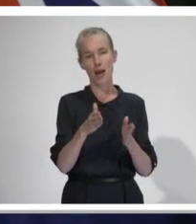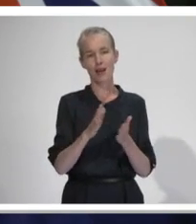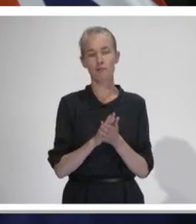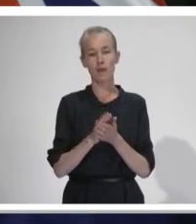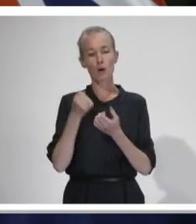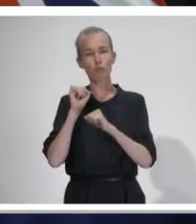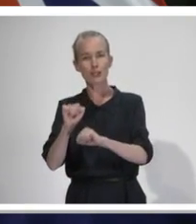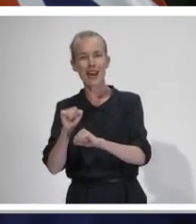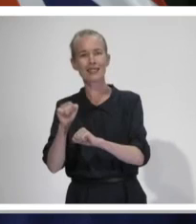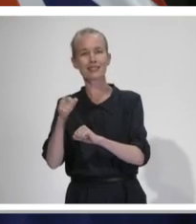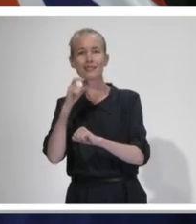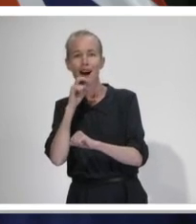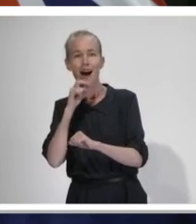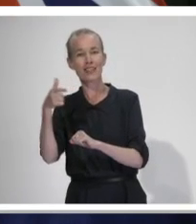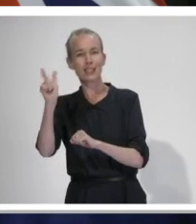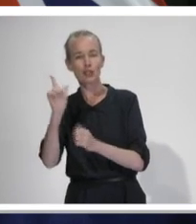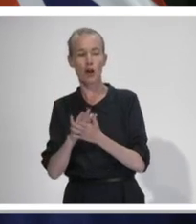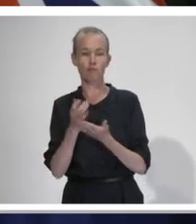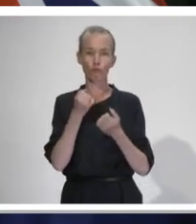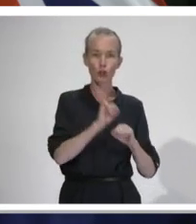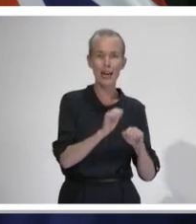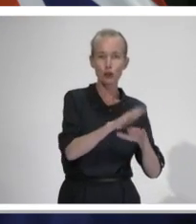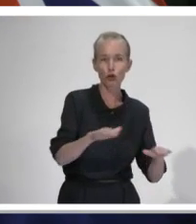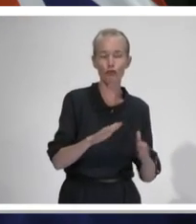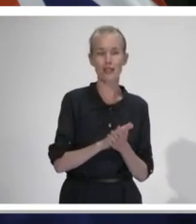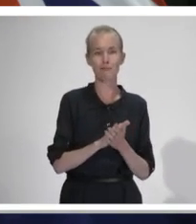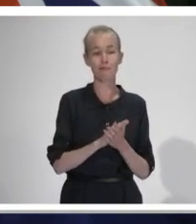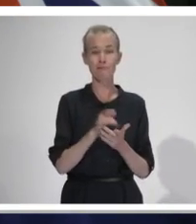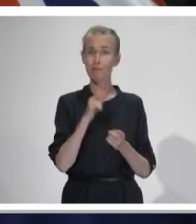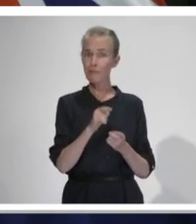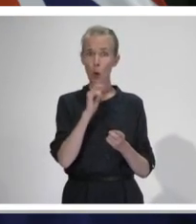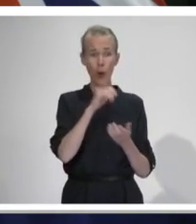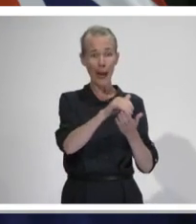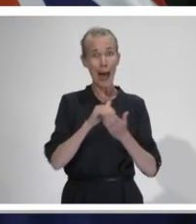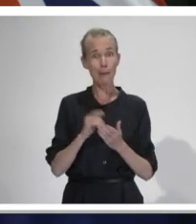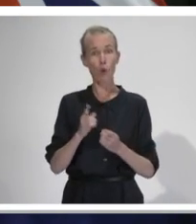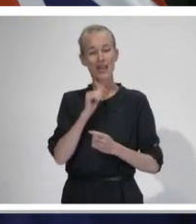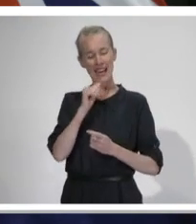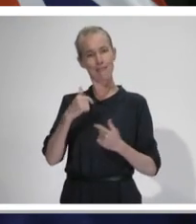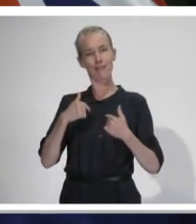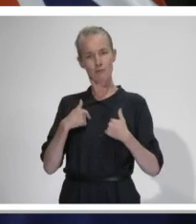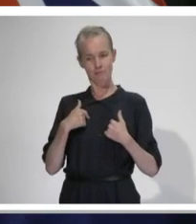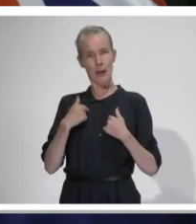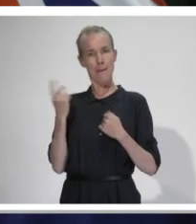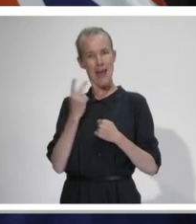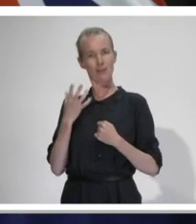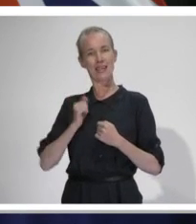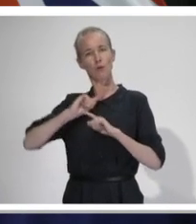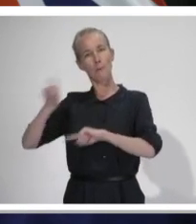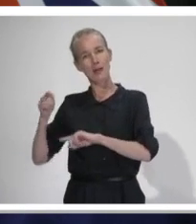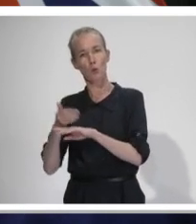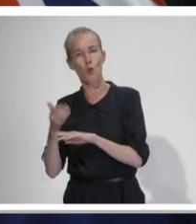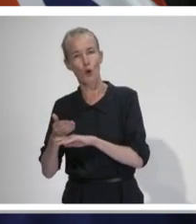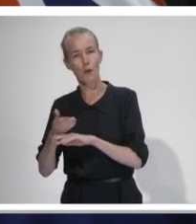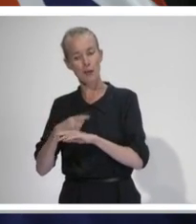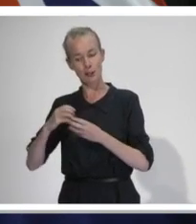that will be available for those people who have to go back to work for their children to attend. And so I'm confident we can do that. We've just got to use